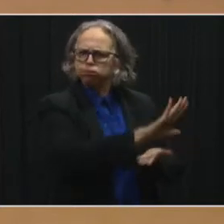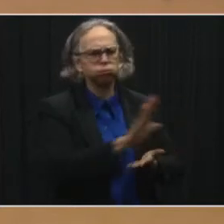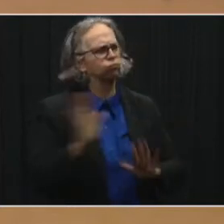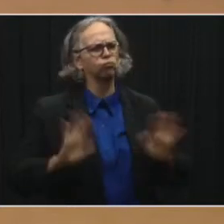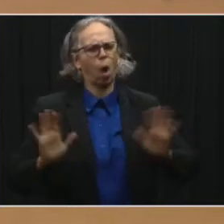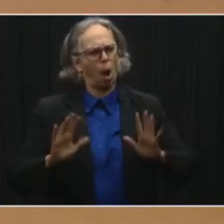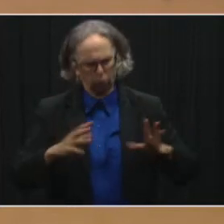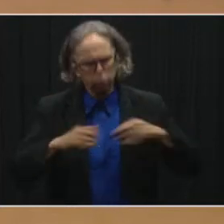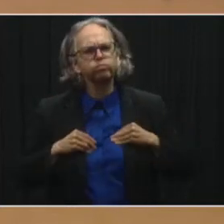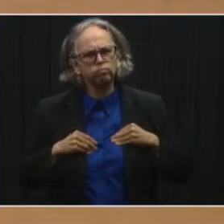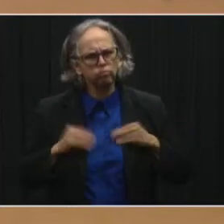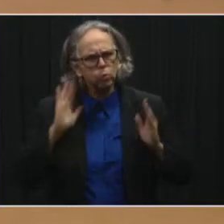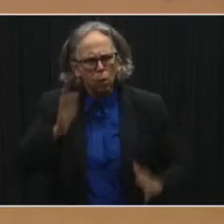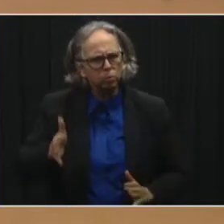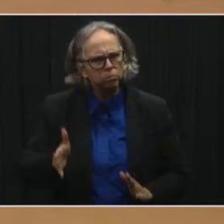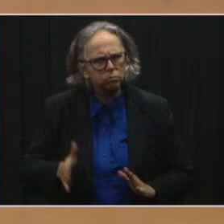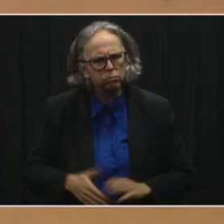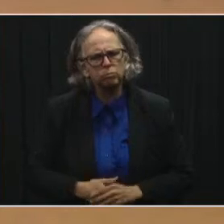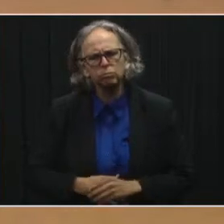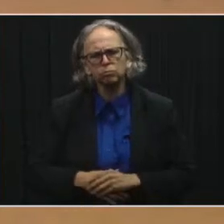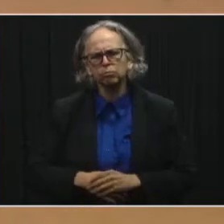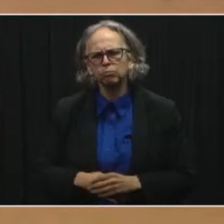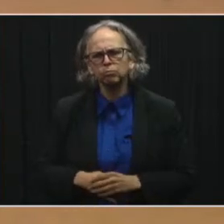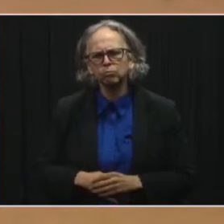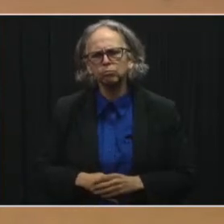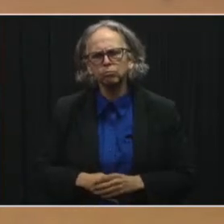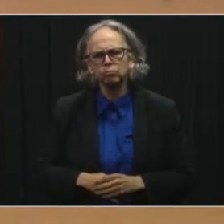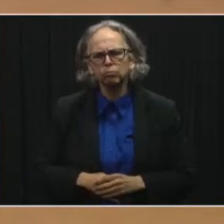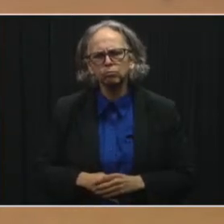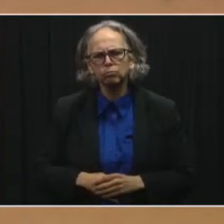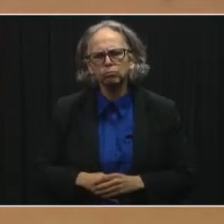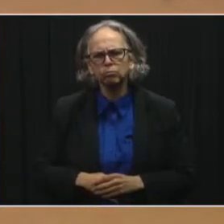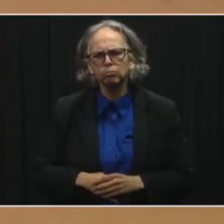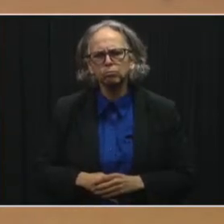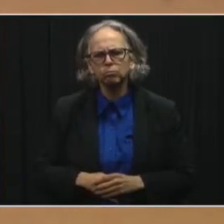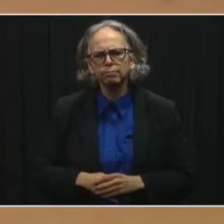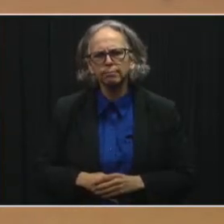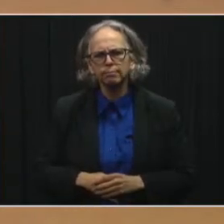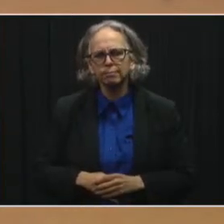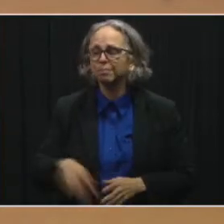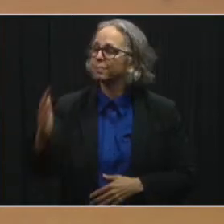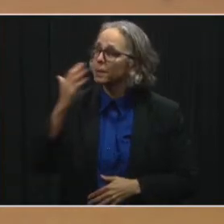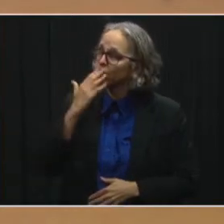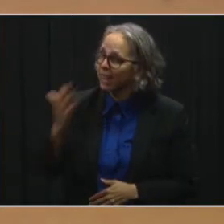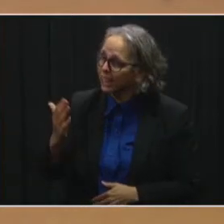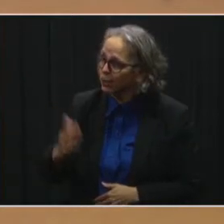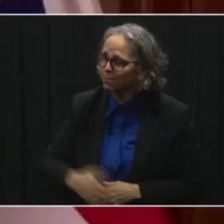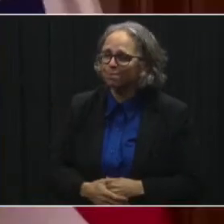look at our facility at this time. Thank you.